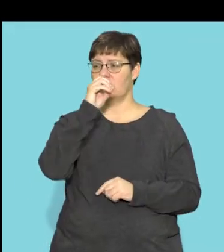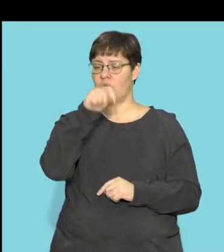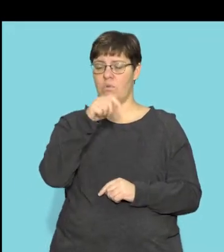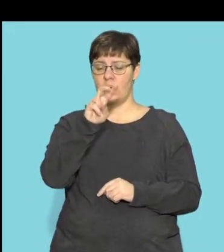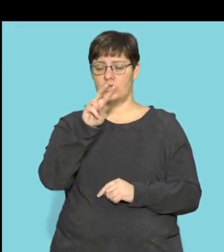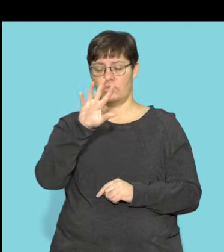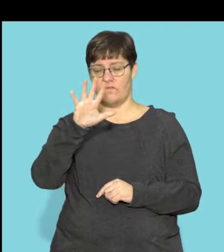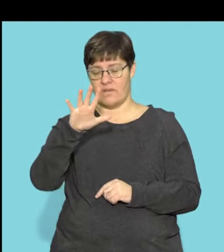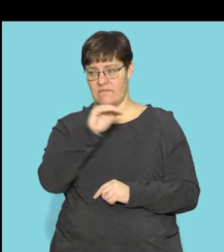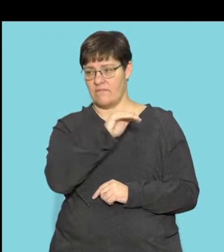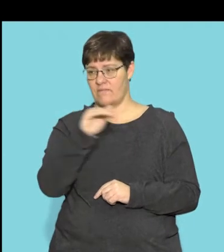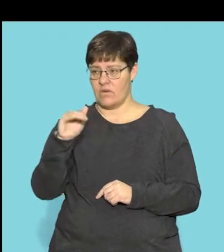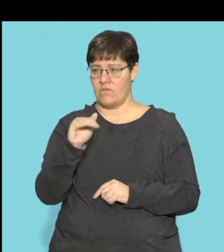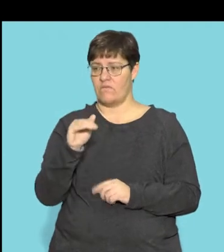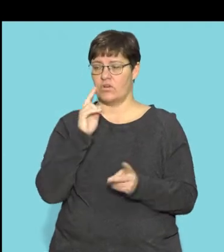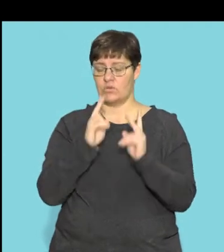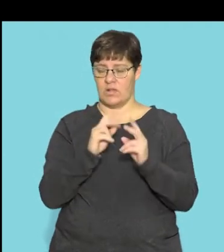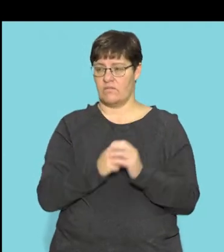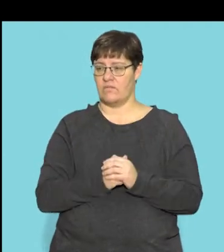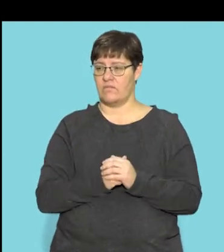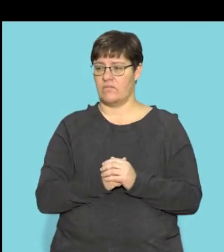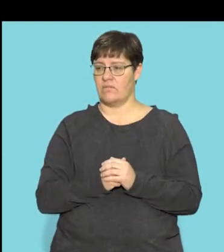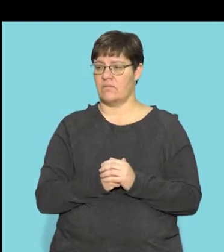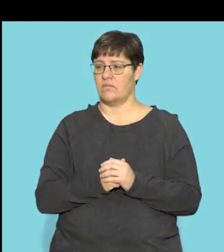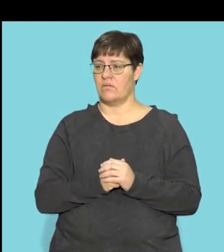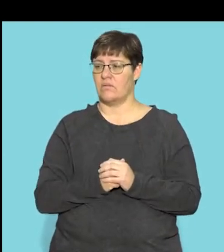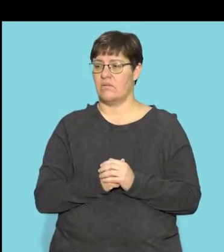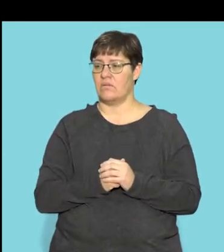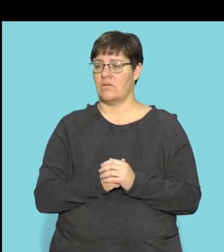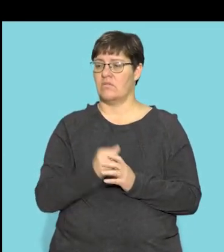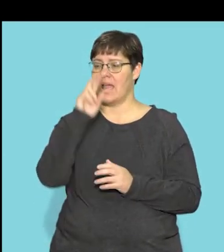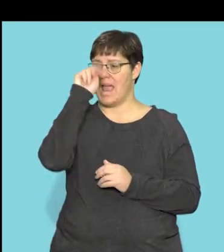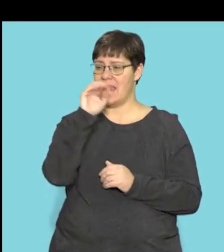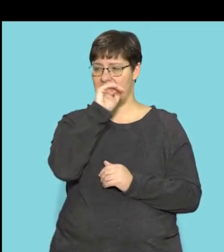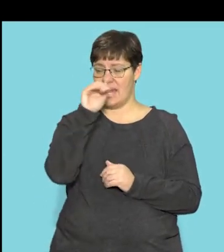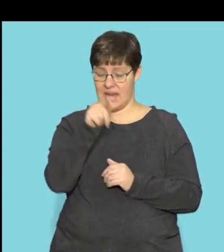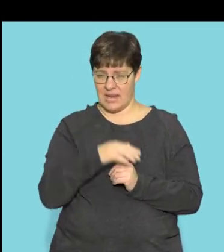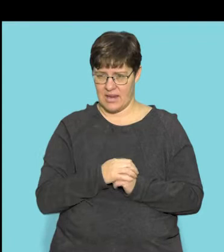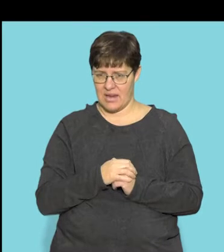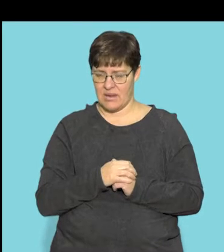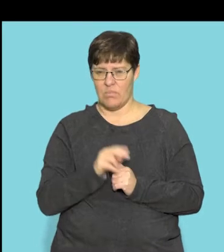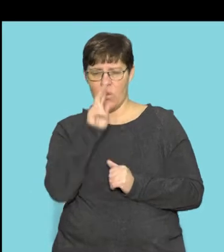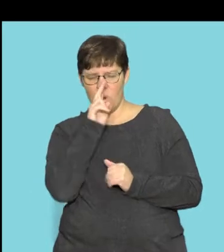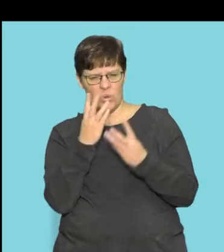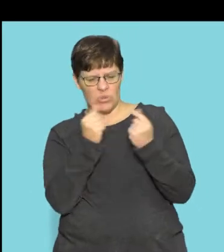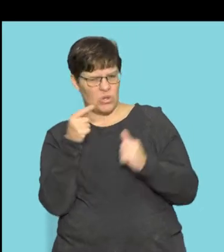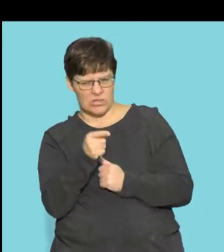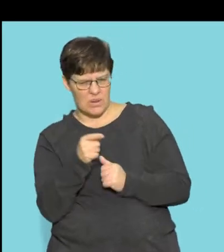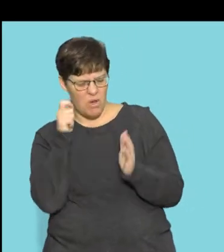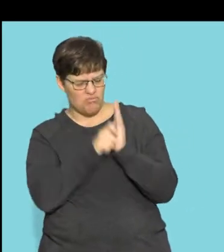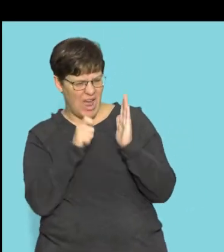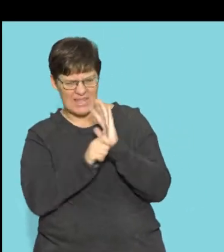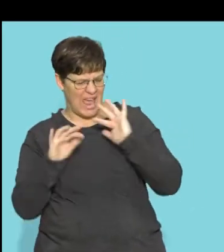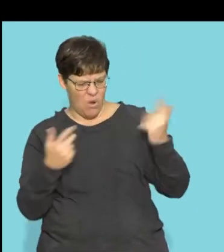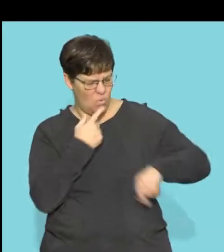0.125 over 12 to the exponent n. Now, if you look at my solutions and how I'm writing these numbers, I'm